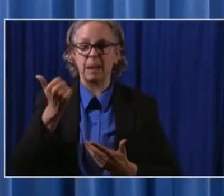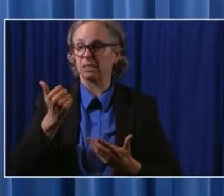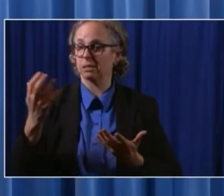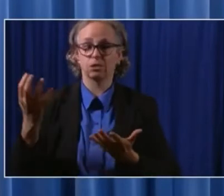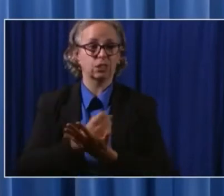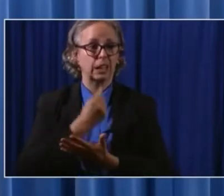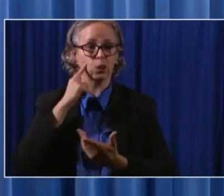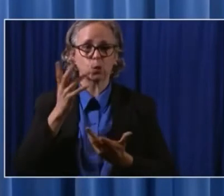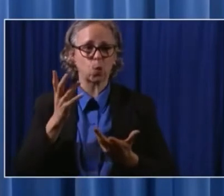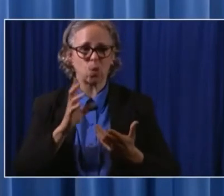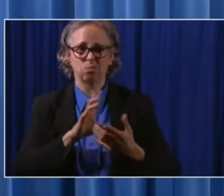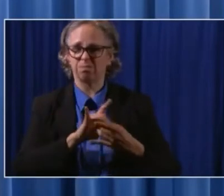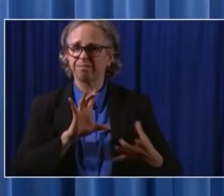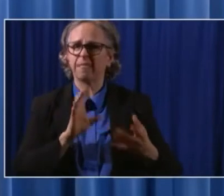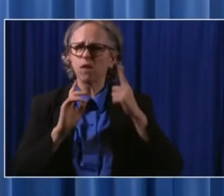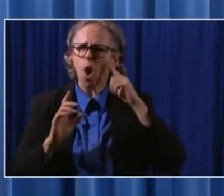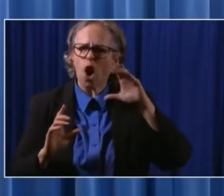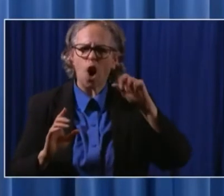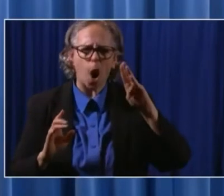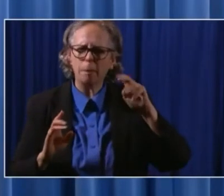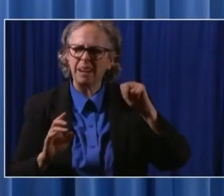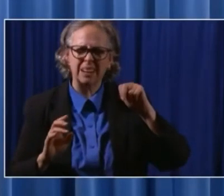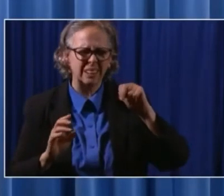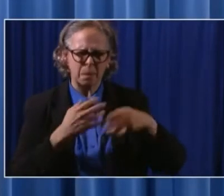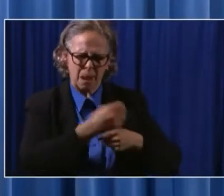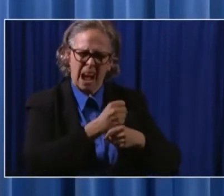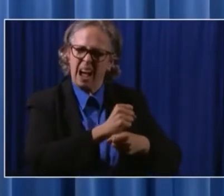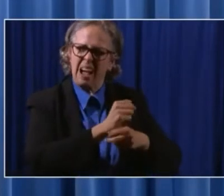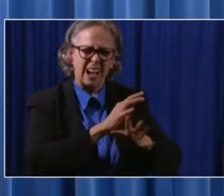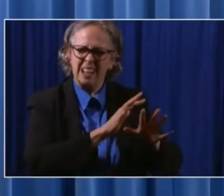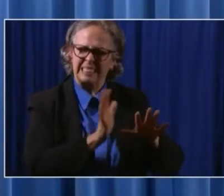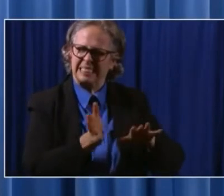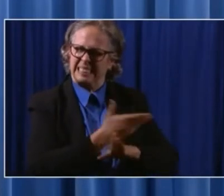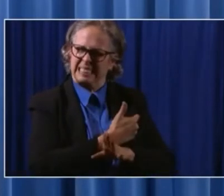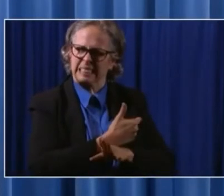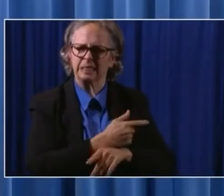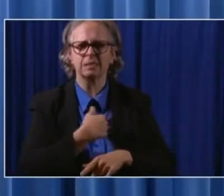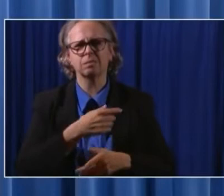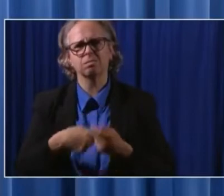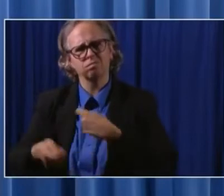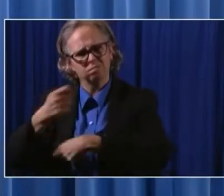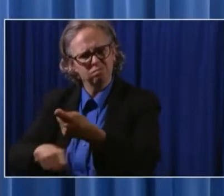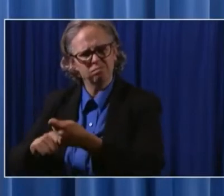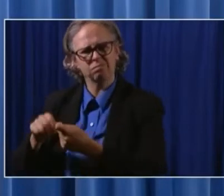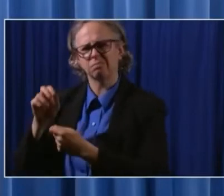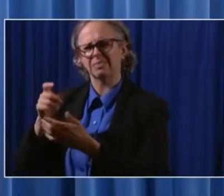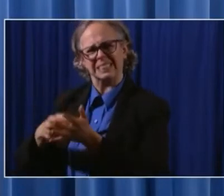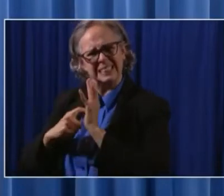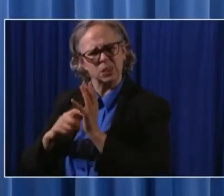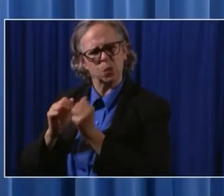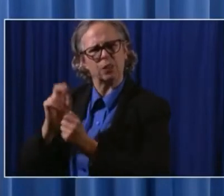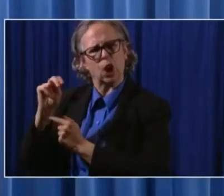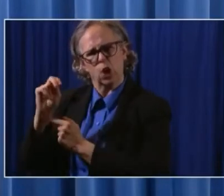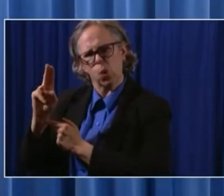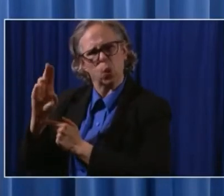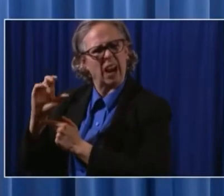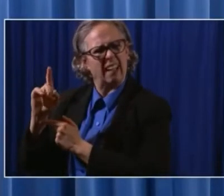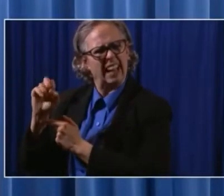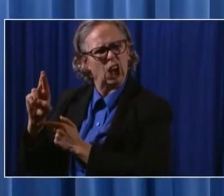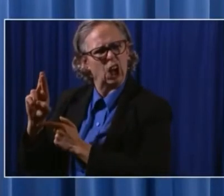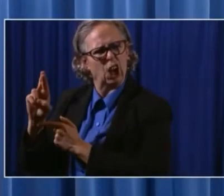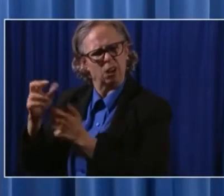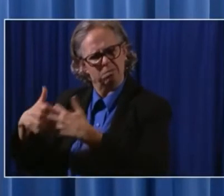carbon-free energy production of any significance in the state of Ohio, it has to come from nuclear. We also have a lot of families that are